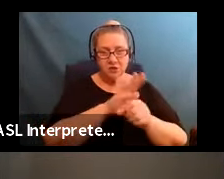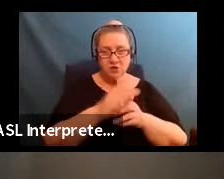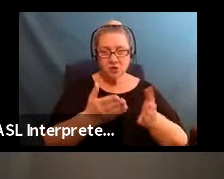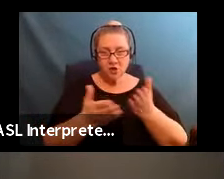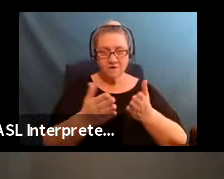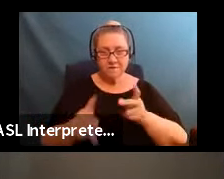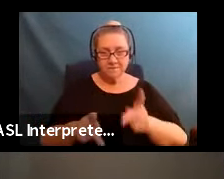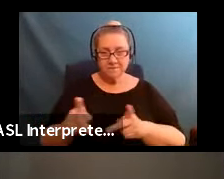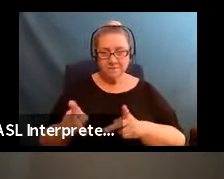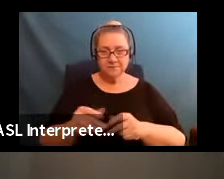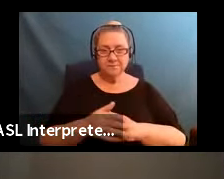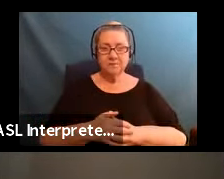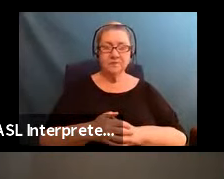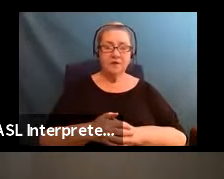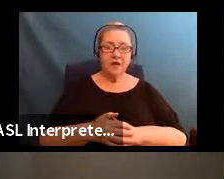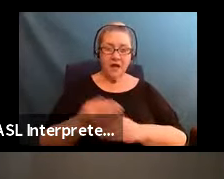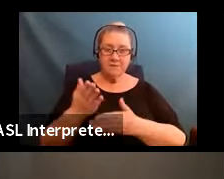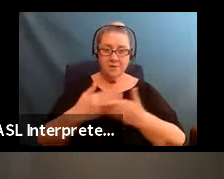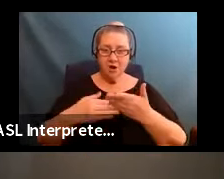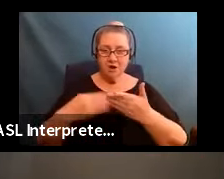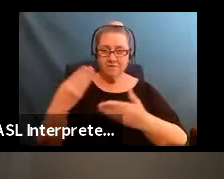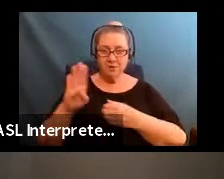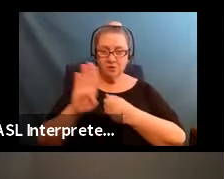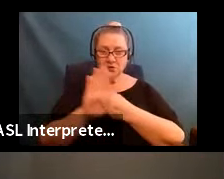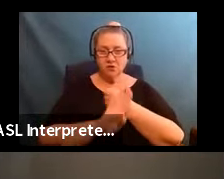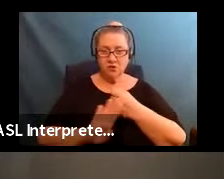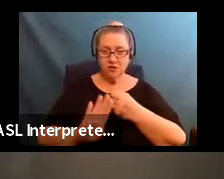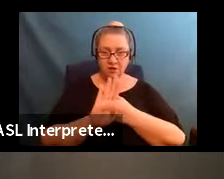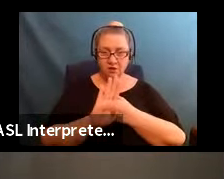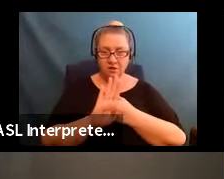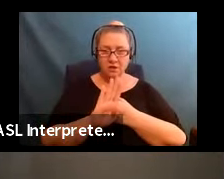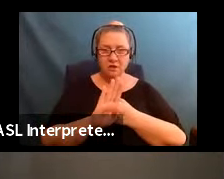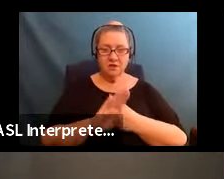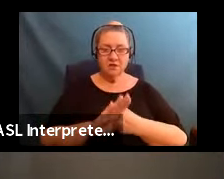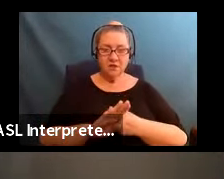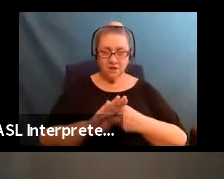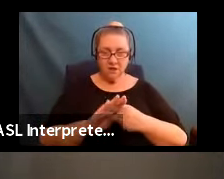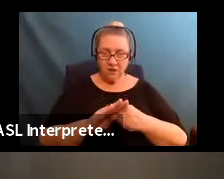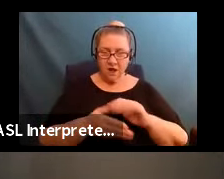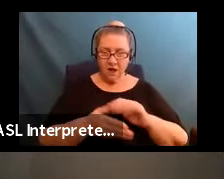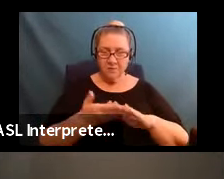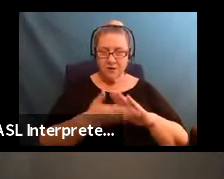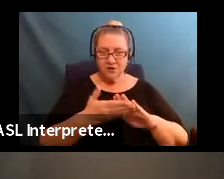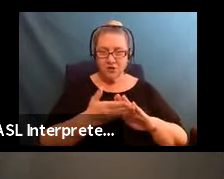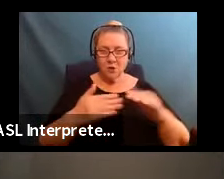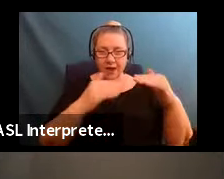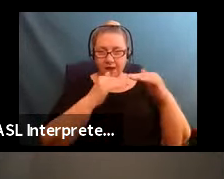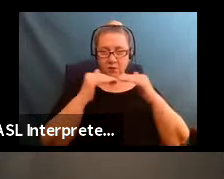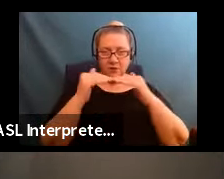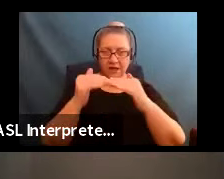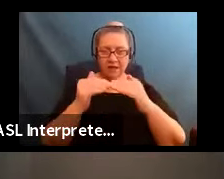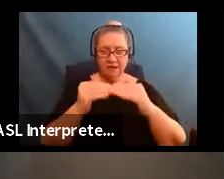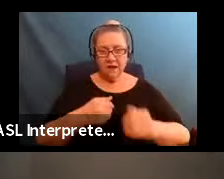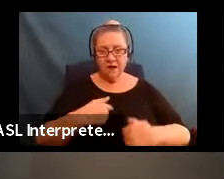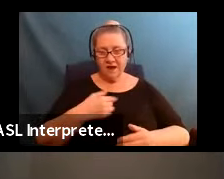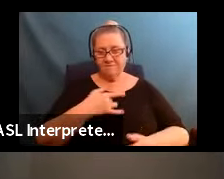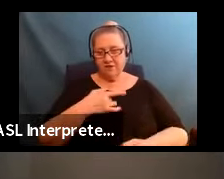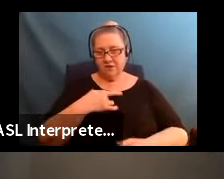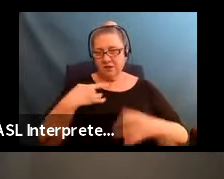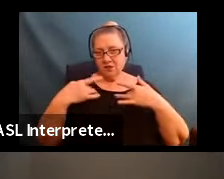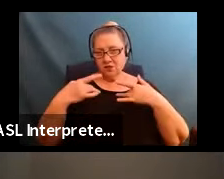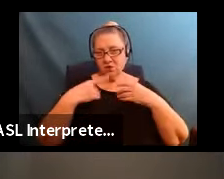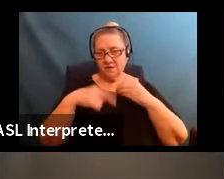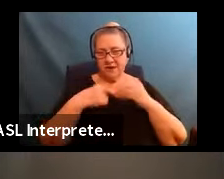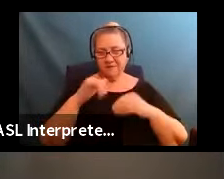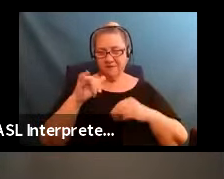around Blue Shield making recommendations around operationalizing equity, which did cause a little bit of concern for me, because I do want to make sure that Blue